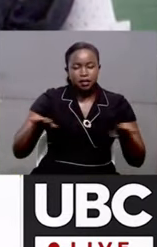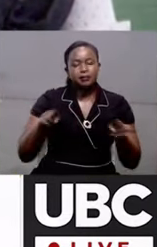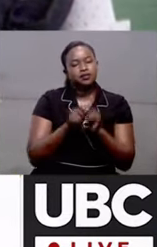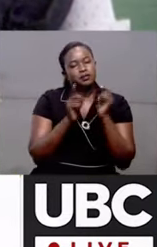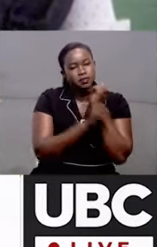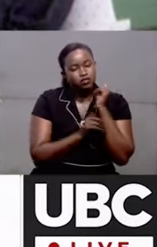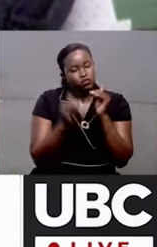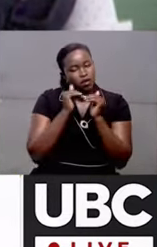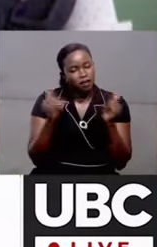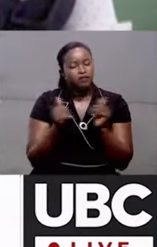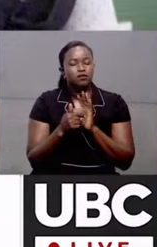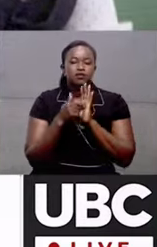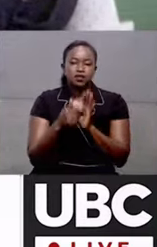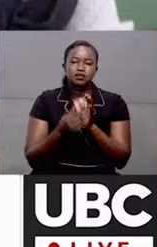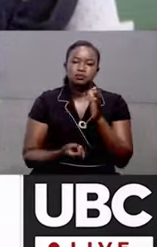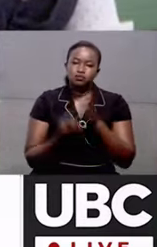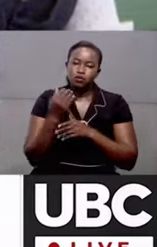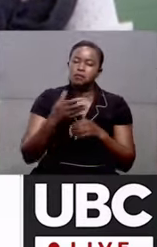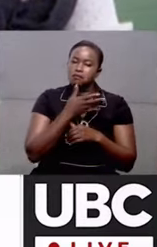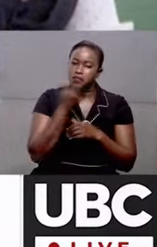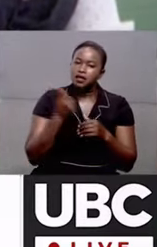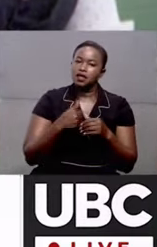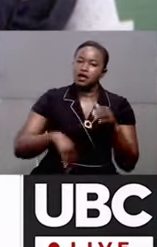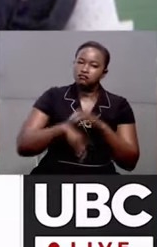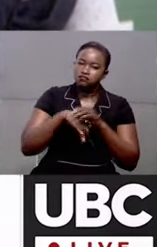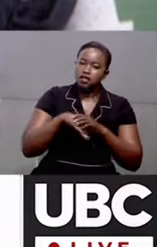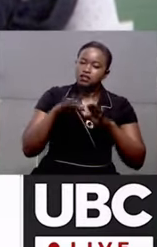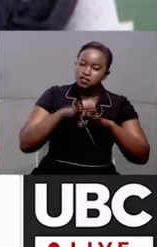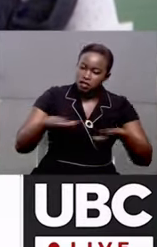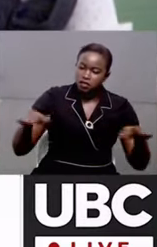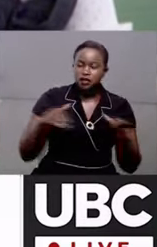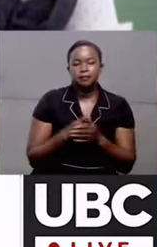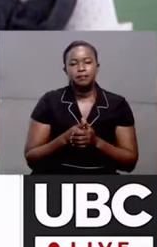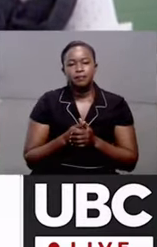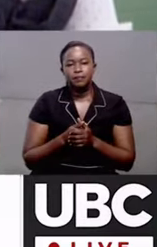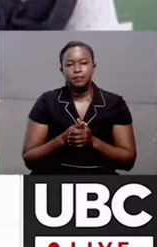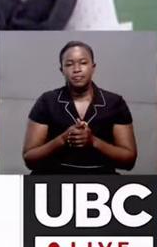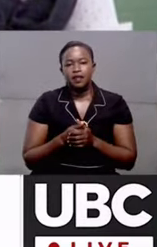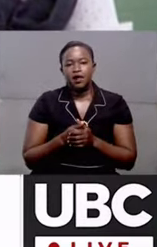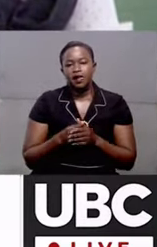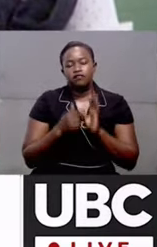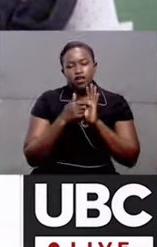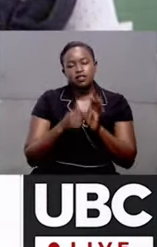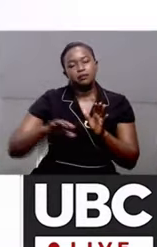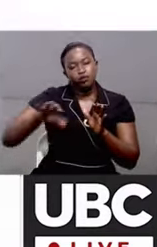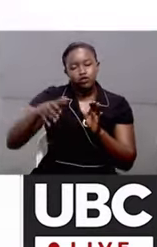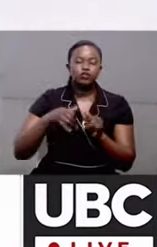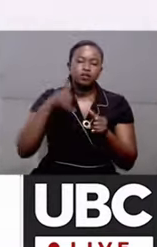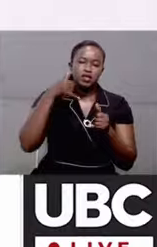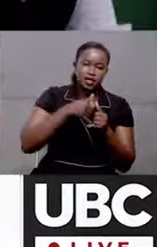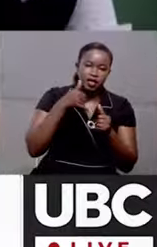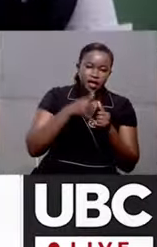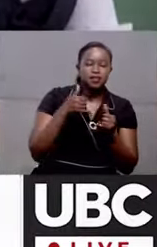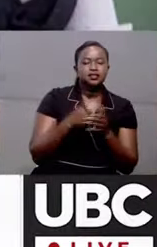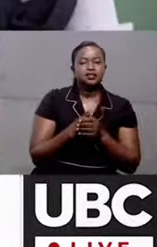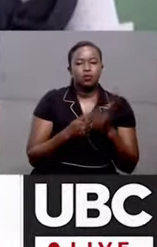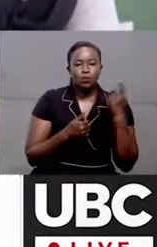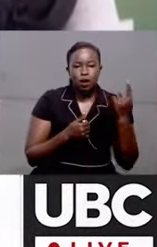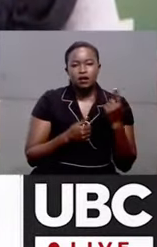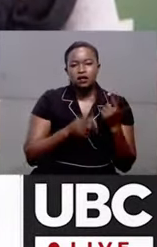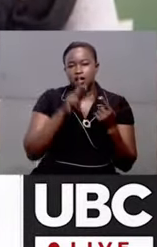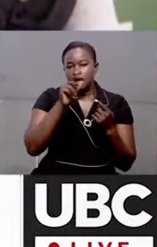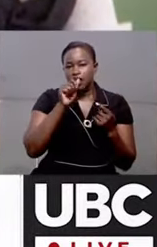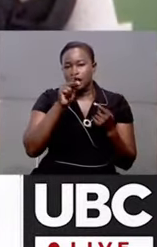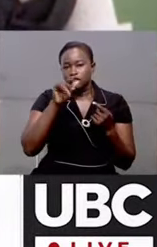example, creation of better stadia, we can even talk of go for region in Kigezi and pick one in